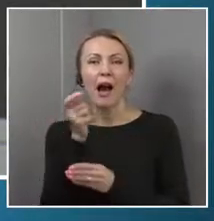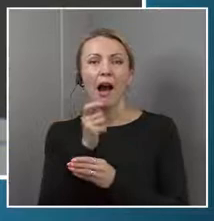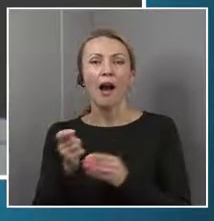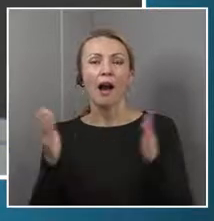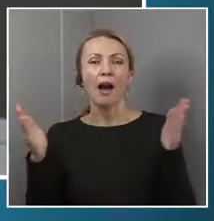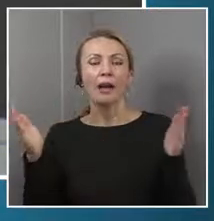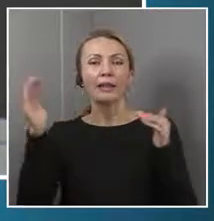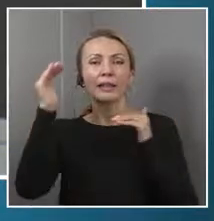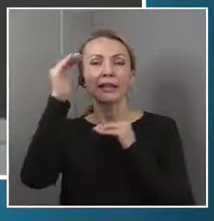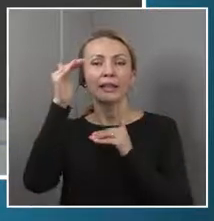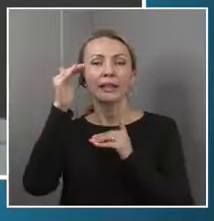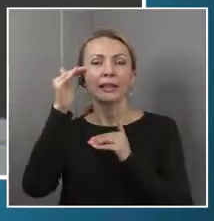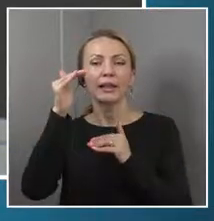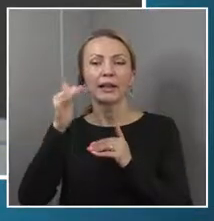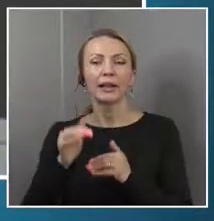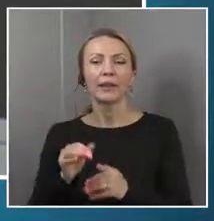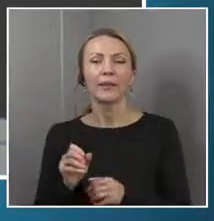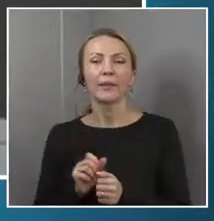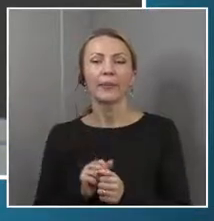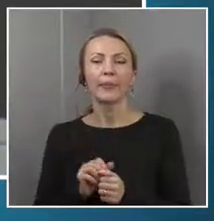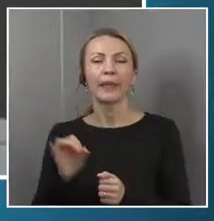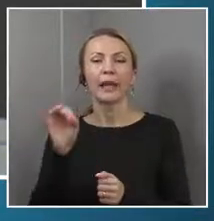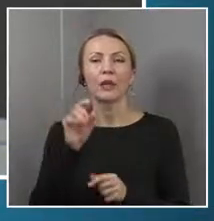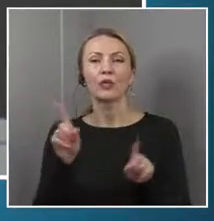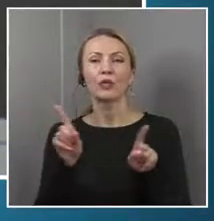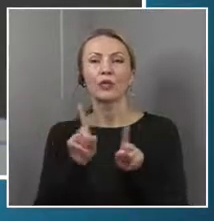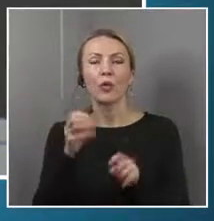Paintings can cost millions of dollars.